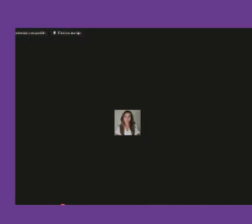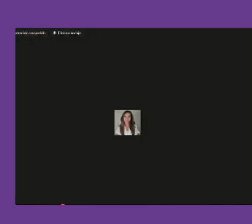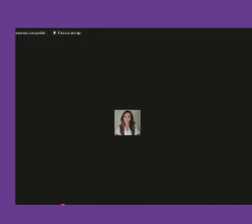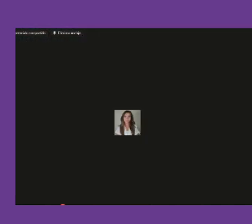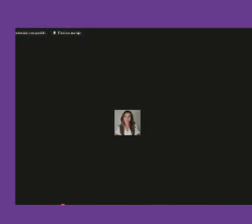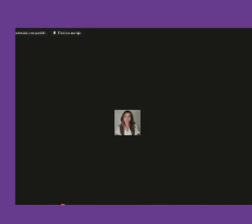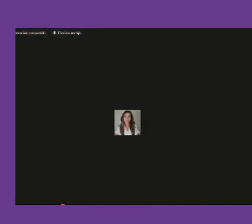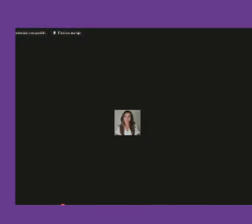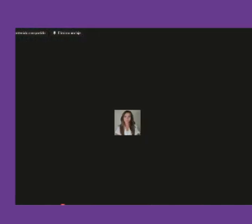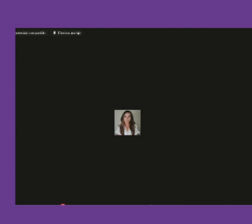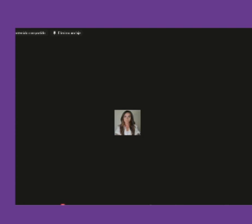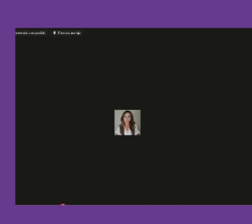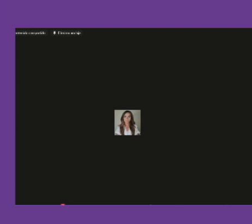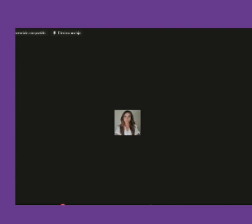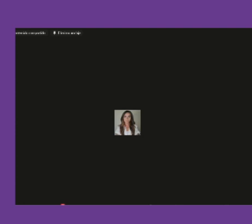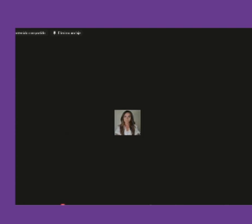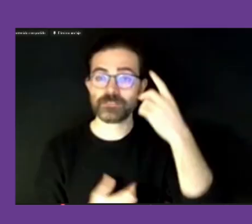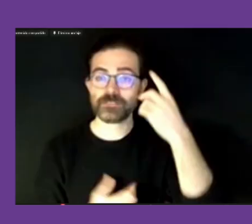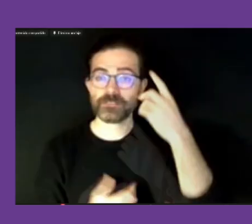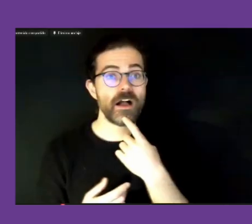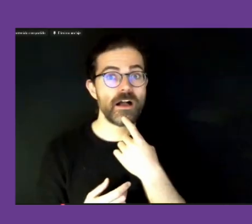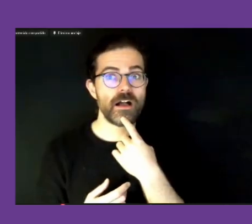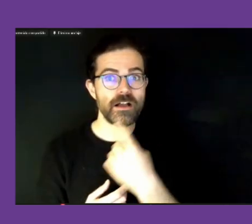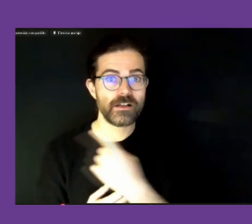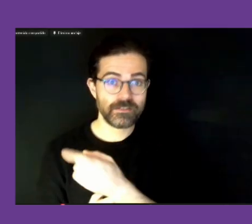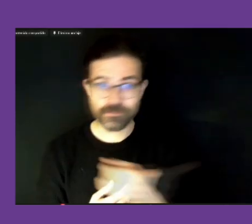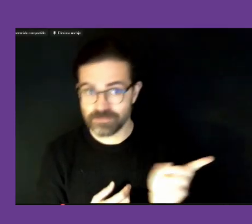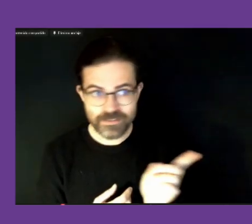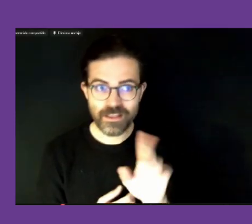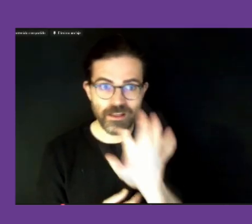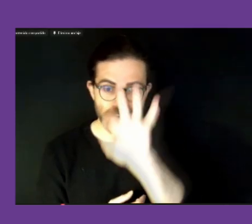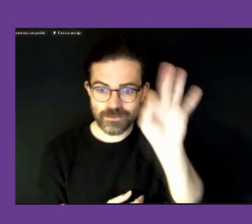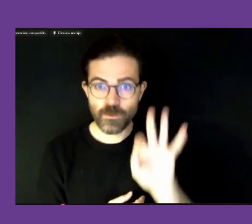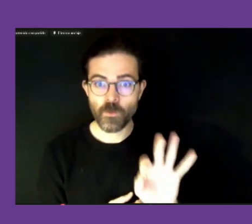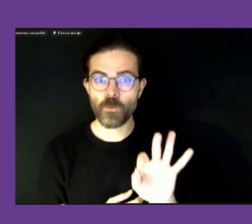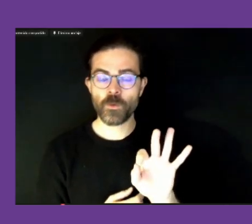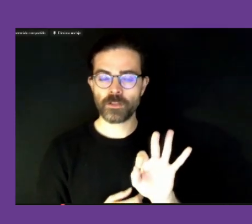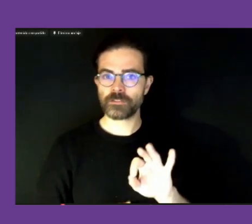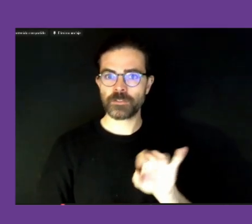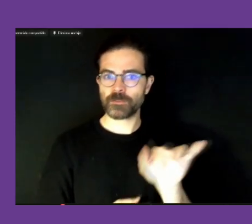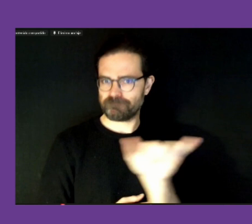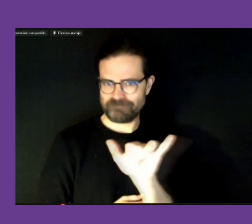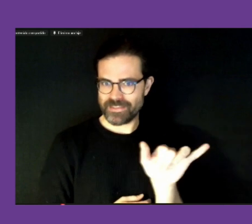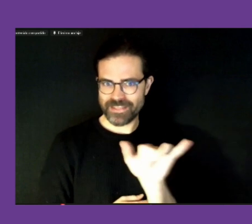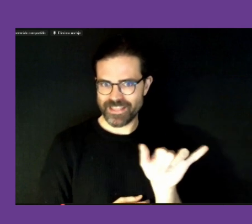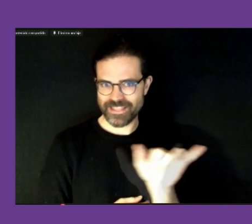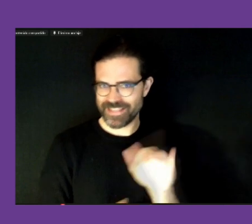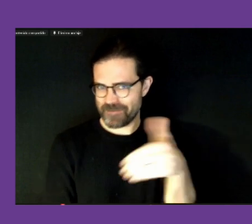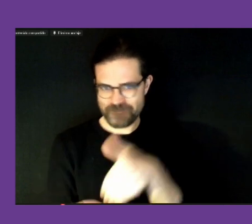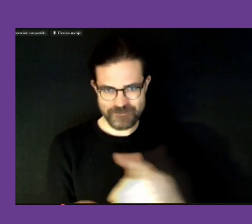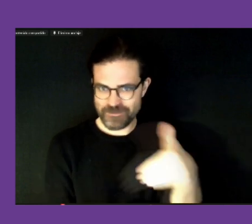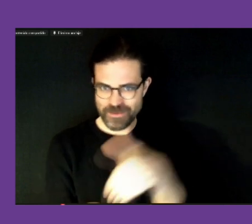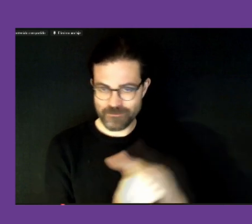Please answer in the chat, please, because everybody is asking the same. But we, as far as I know, we will upload them